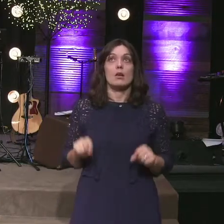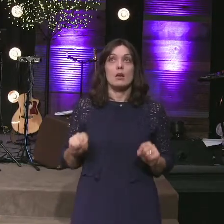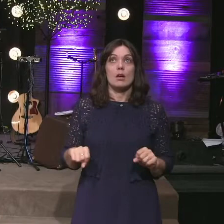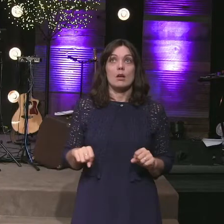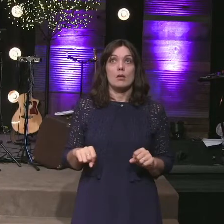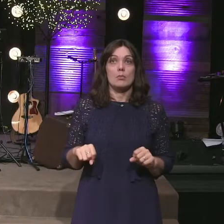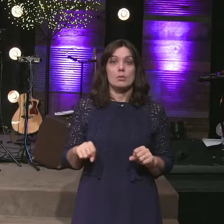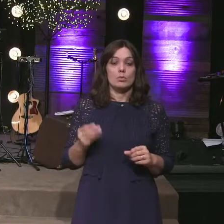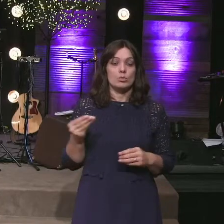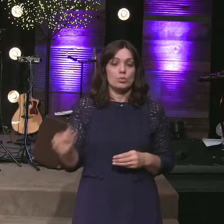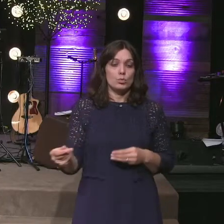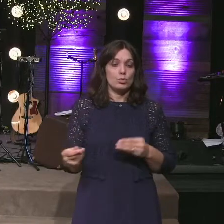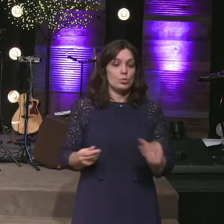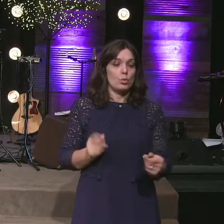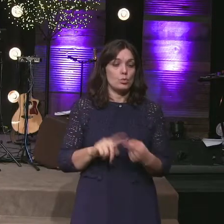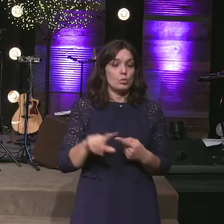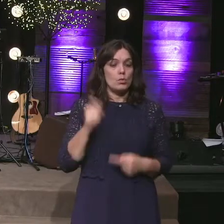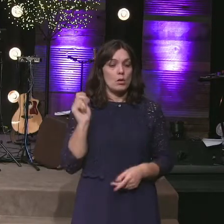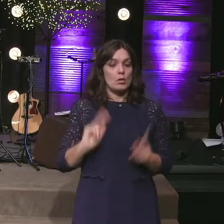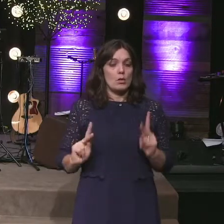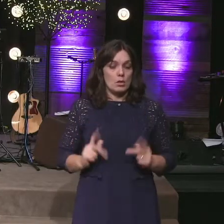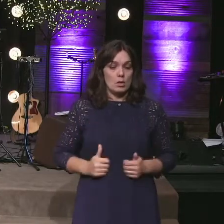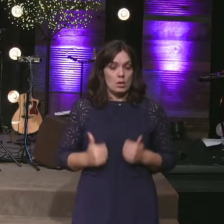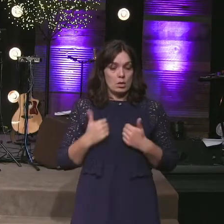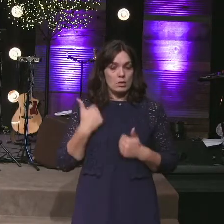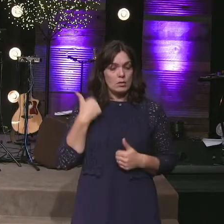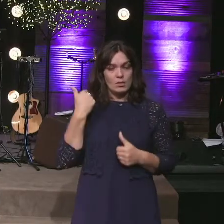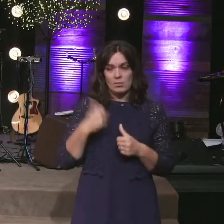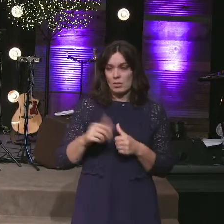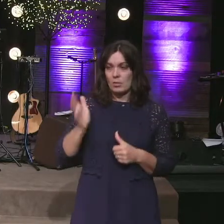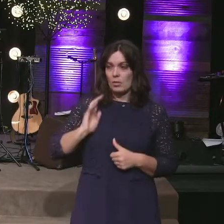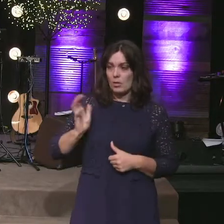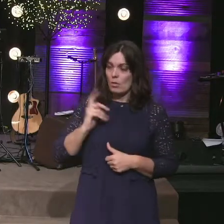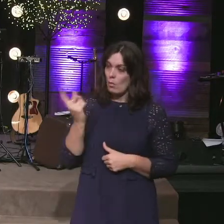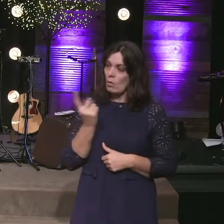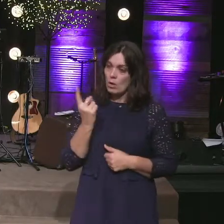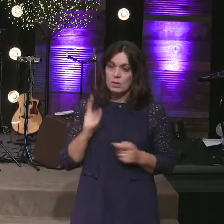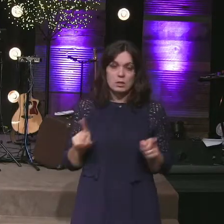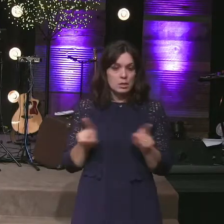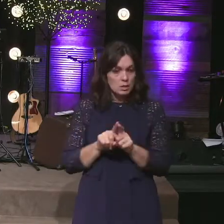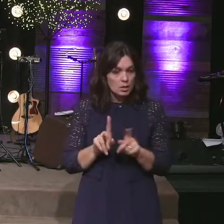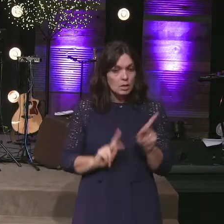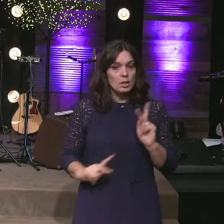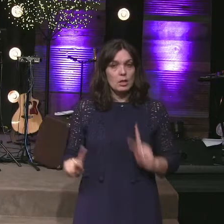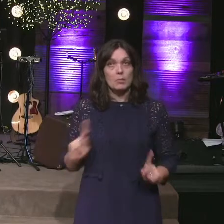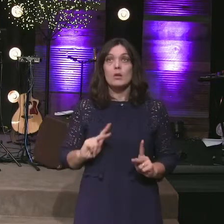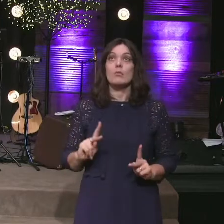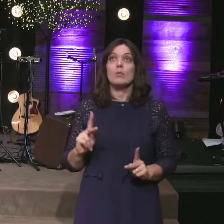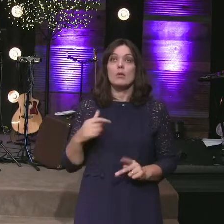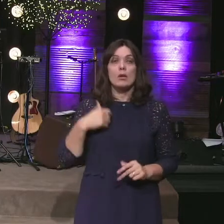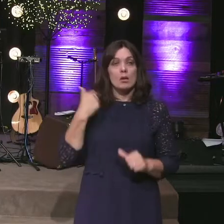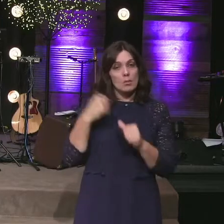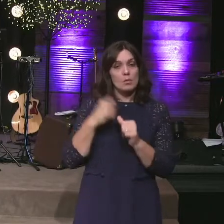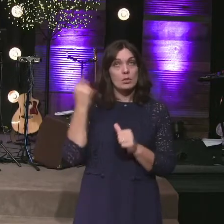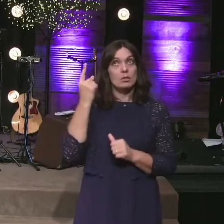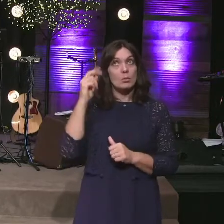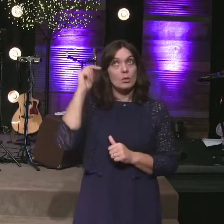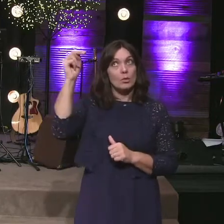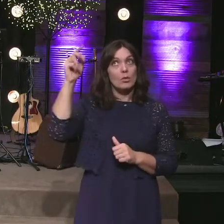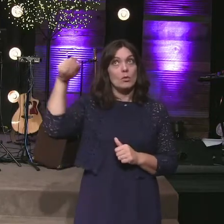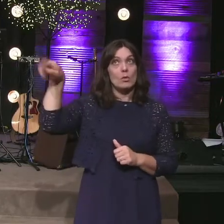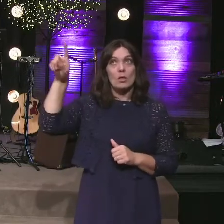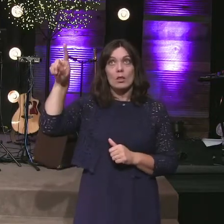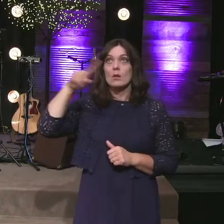into other people's lives. I remember it was always, seems like, always the same people. I remember somebody up north, their dryer broke. Maybe it